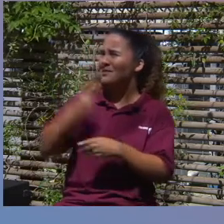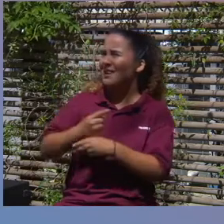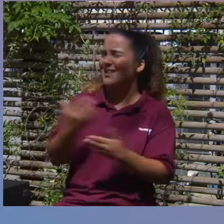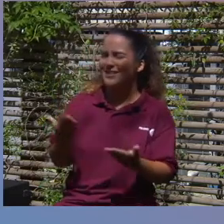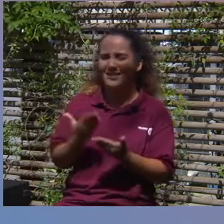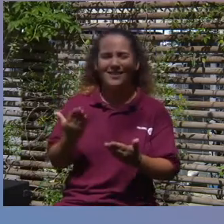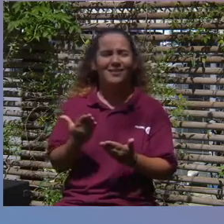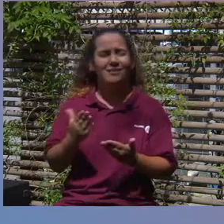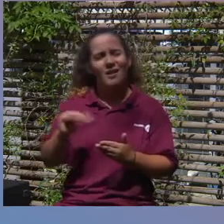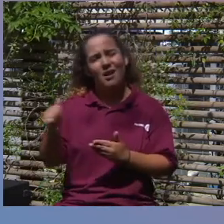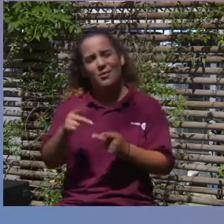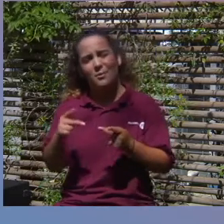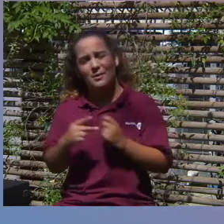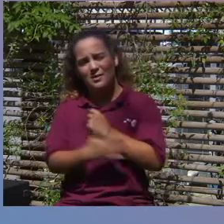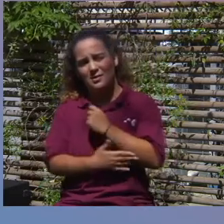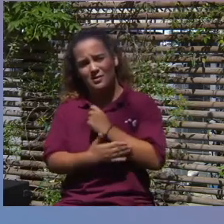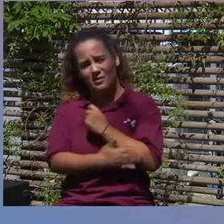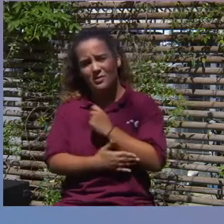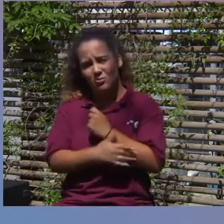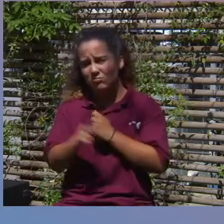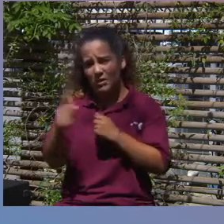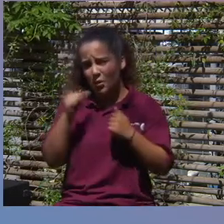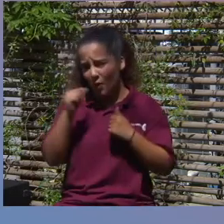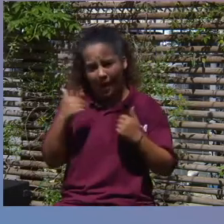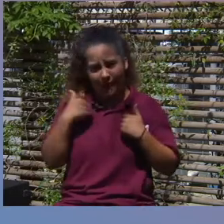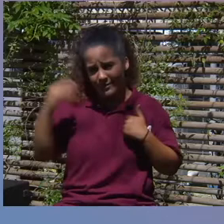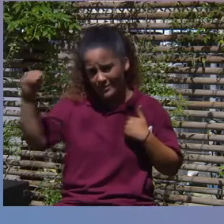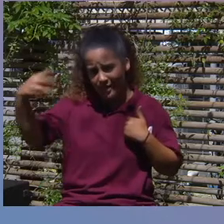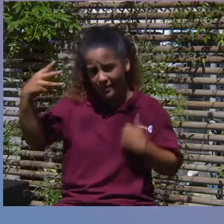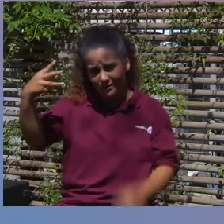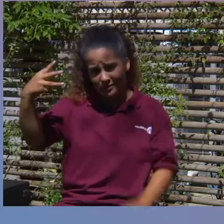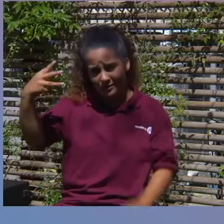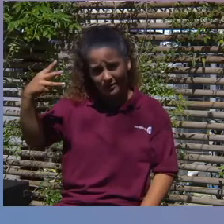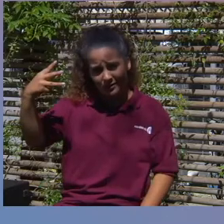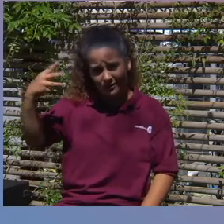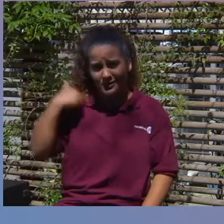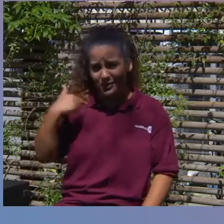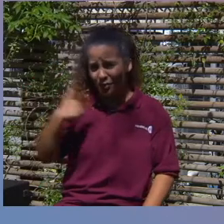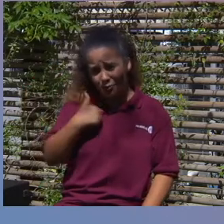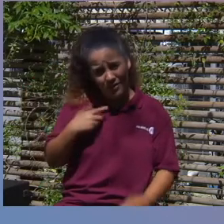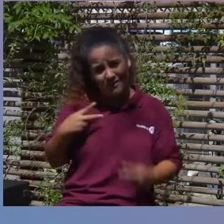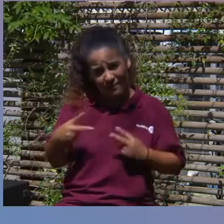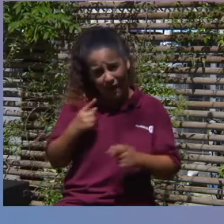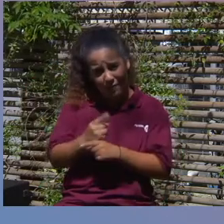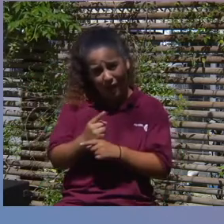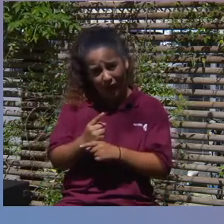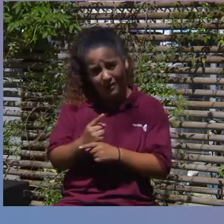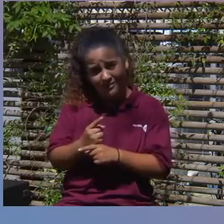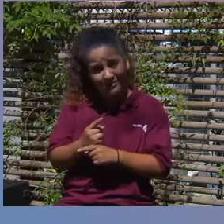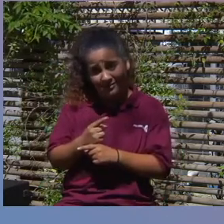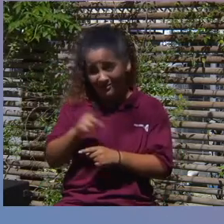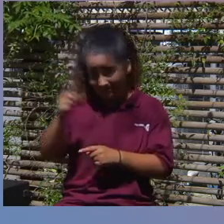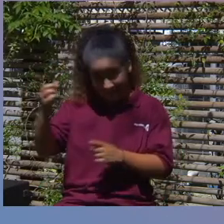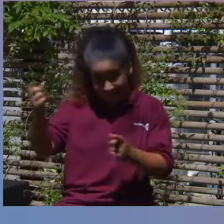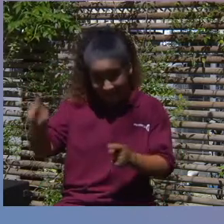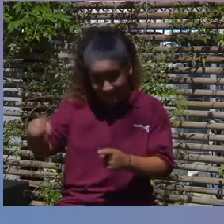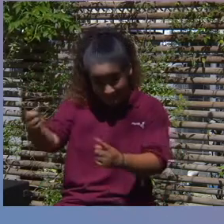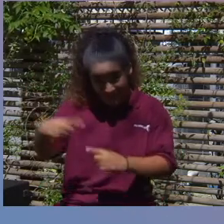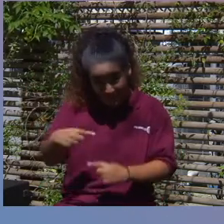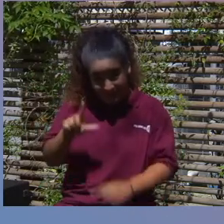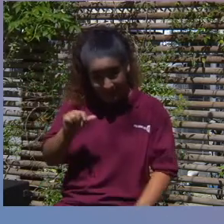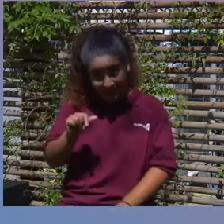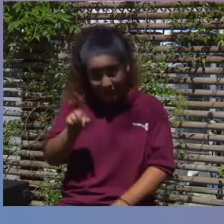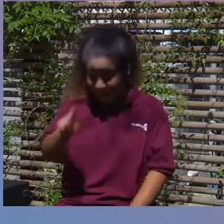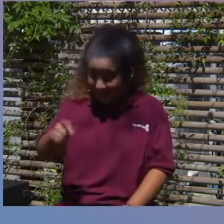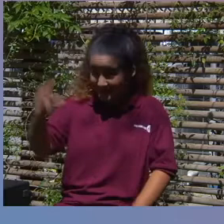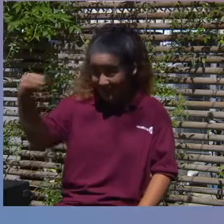in the country, they don't have the sun. You know, it's a weird vibe. I'd be like, you got to move to LA so you can have some sun.